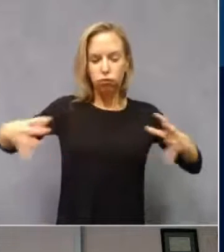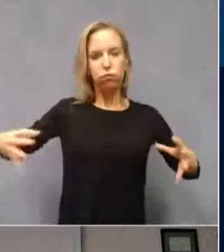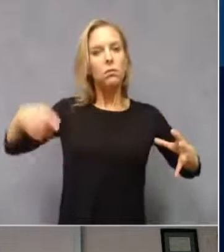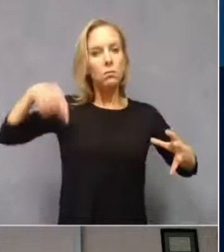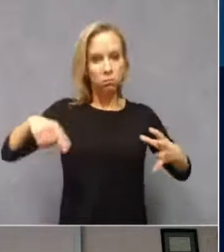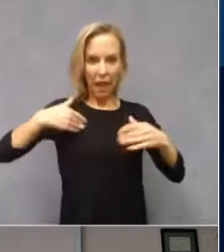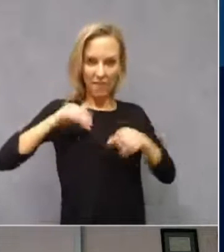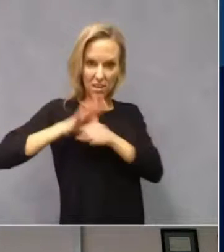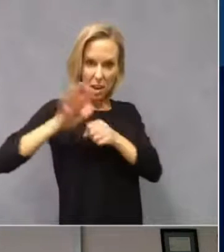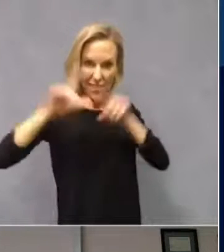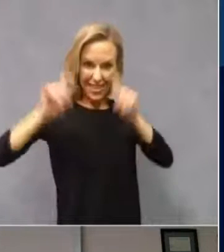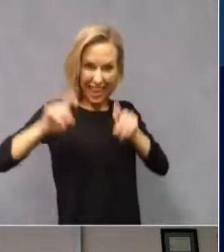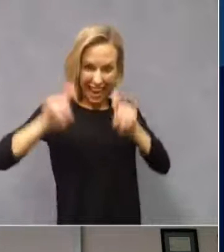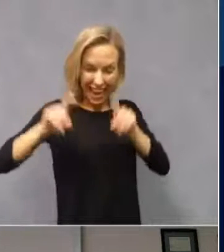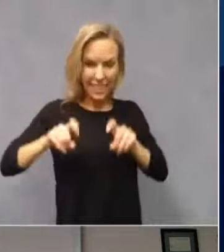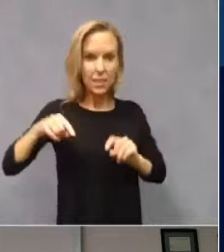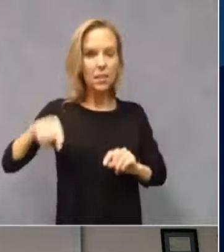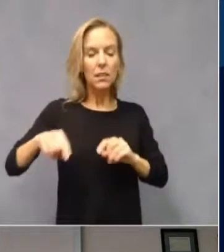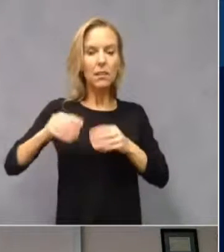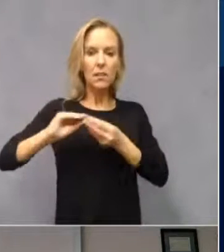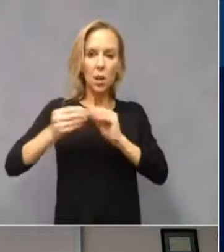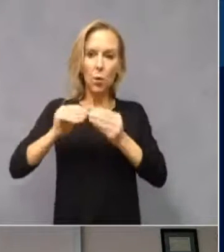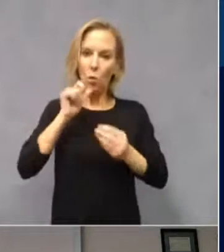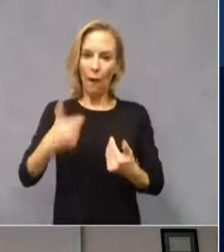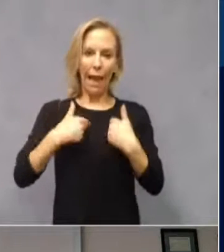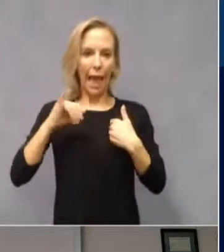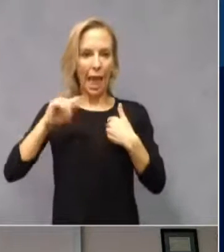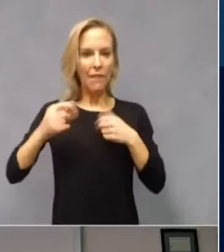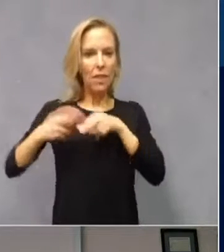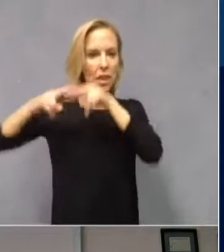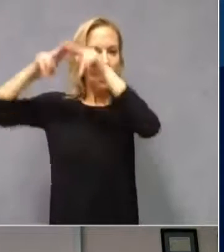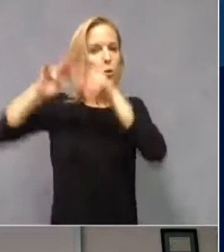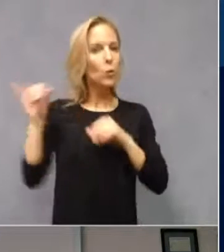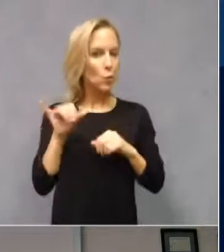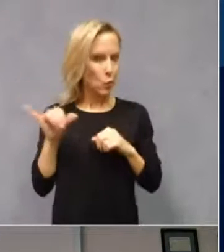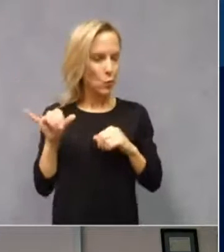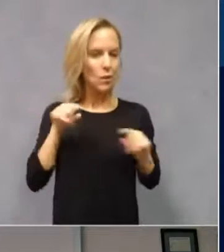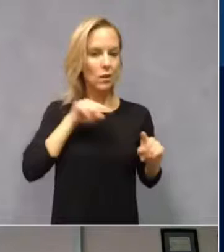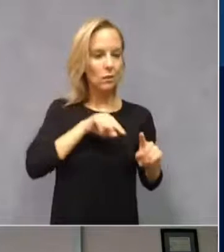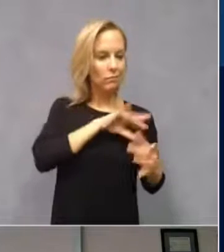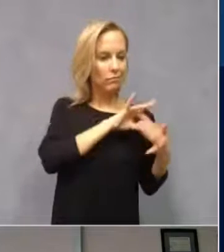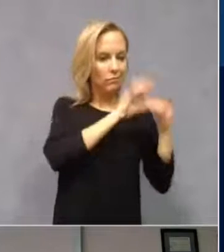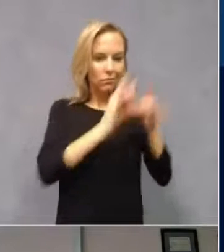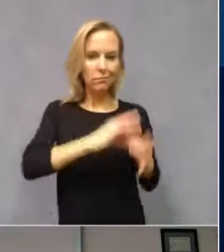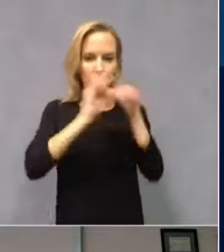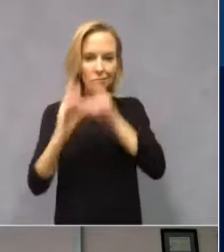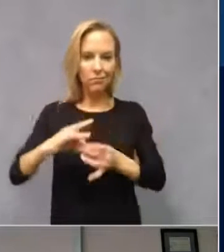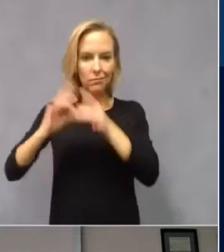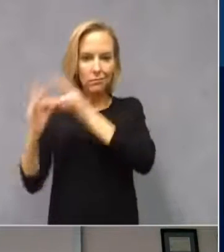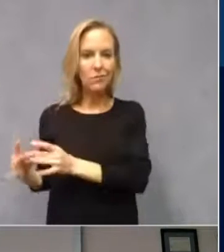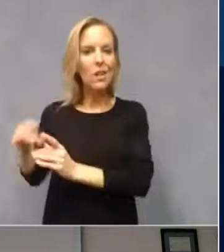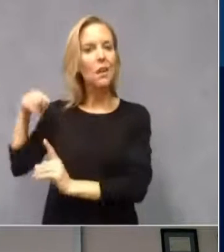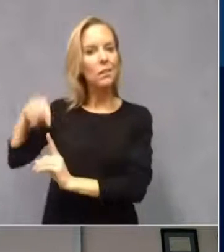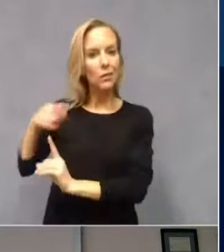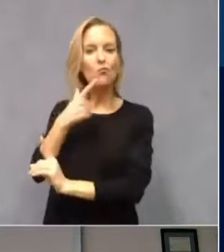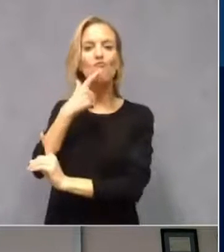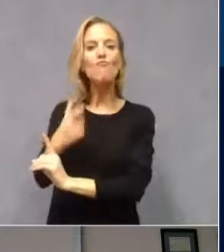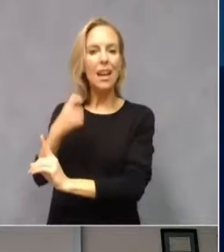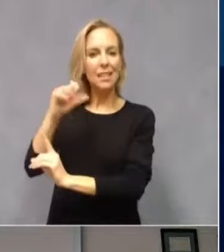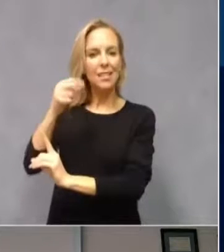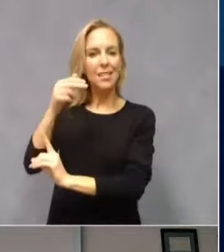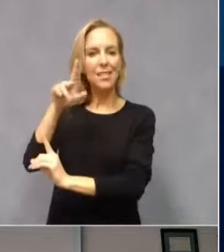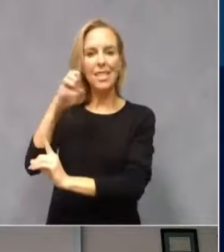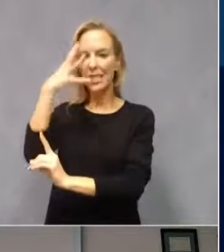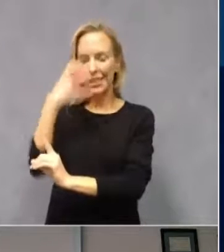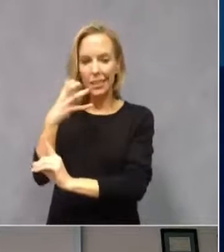testing positive increases. And you can see that that chart has also changed to a much more red shade. Tennessee had a